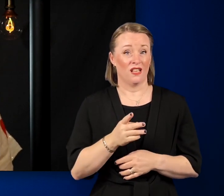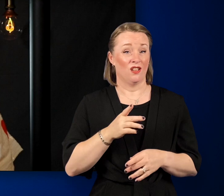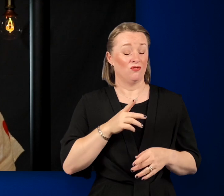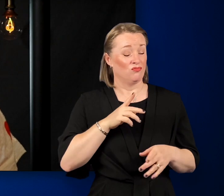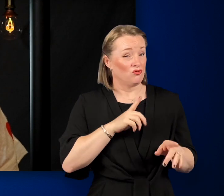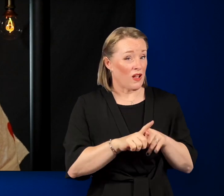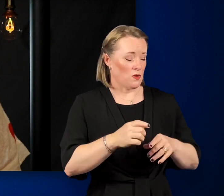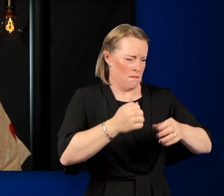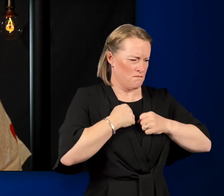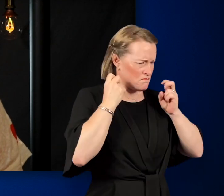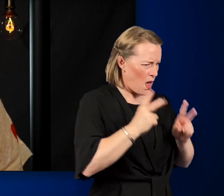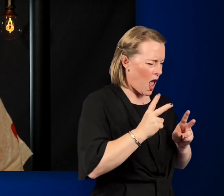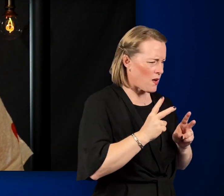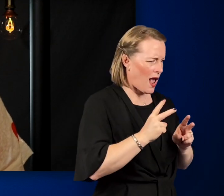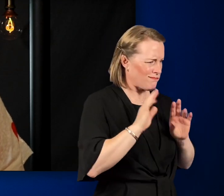what God has for you.